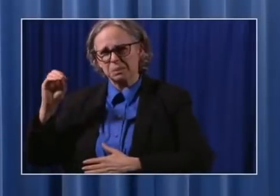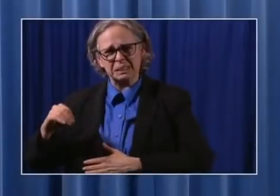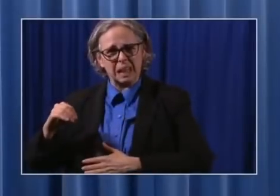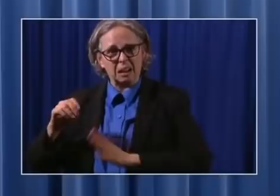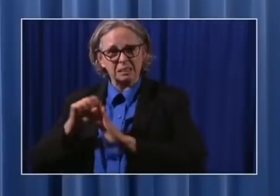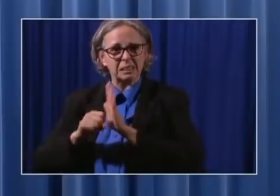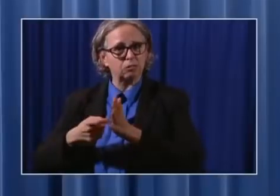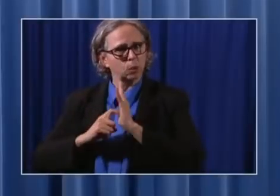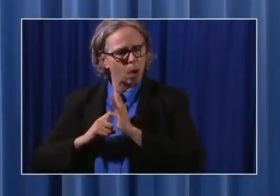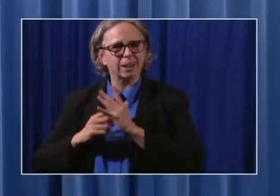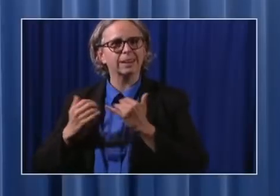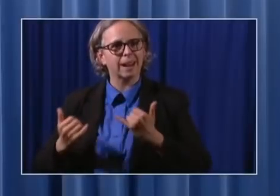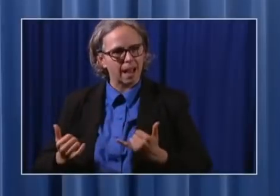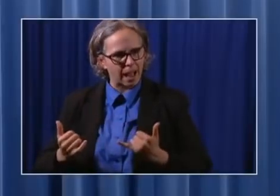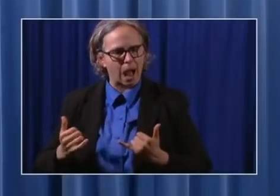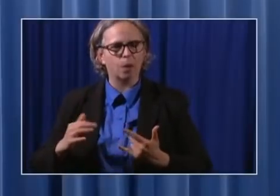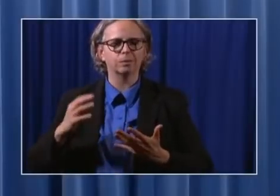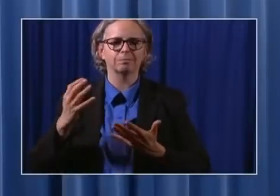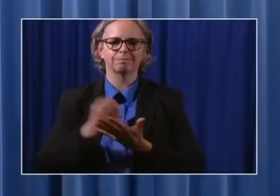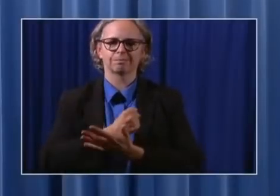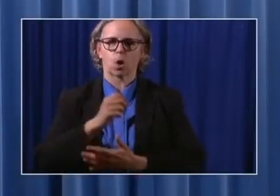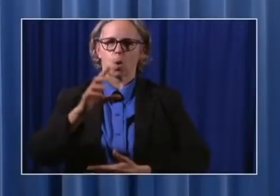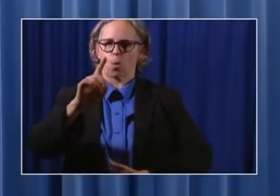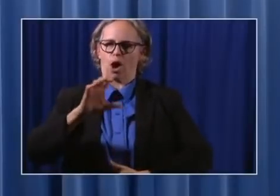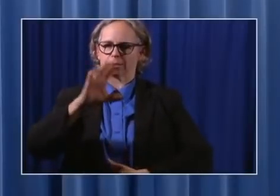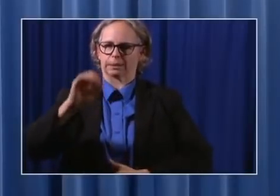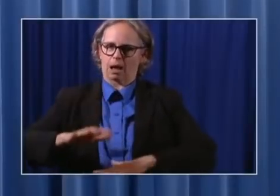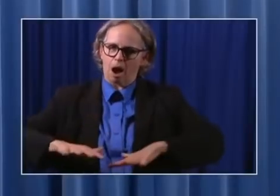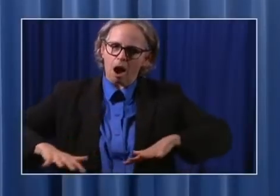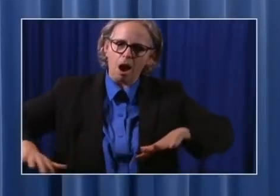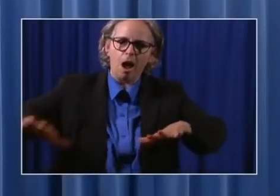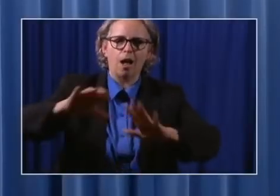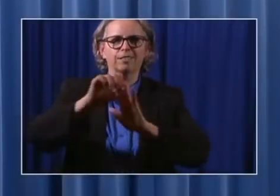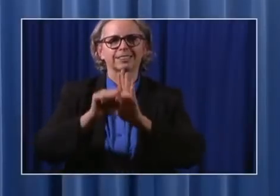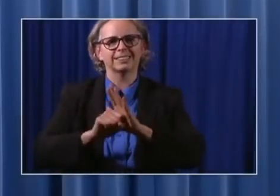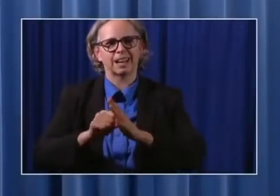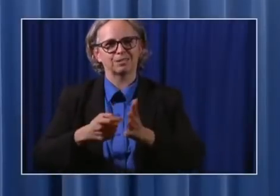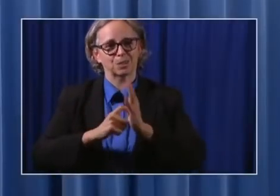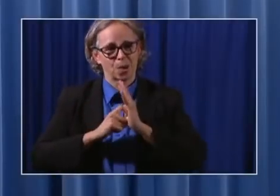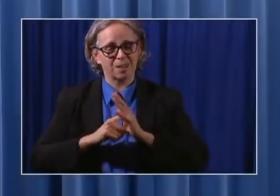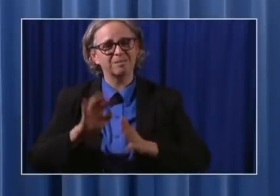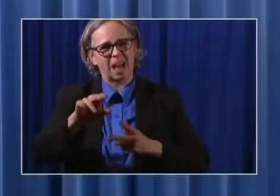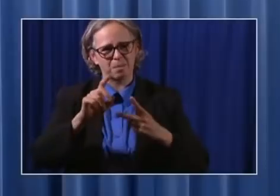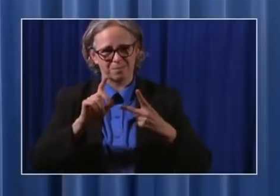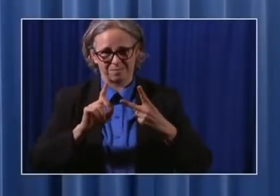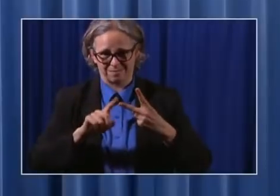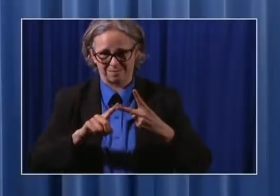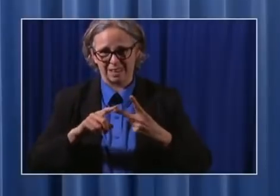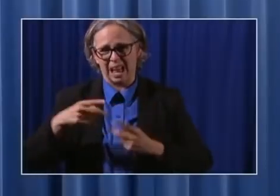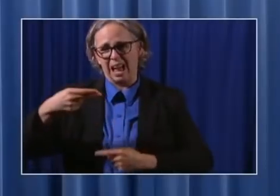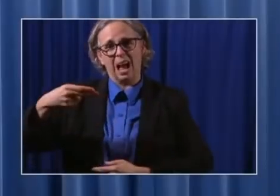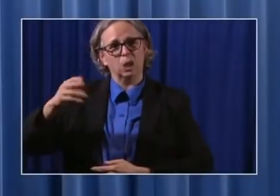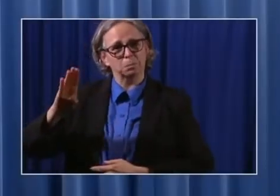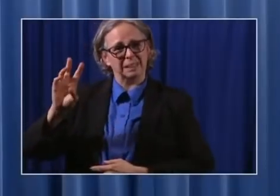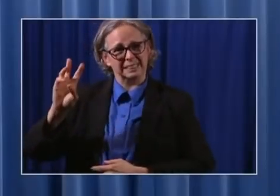state. In regard to House Bill 6, I've not changed my position. This is the right policy. The policy is